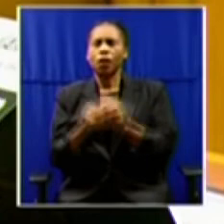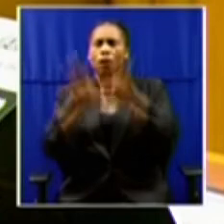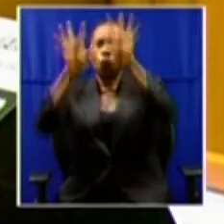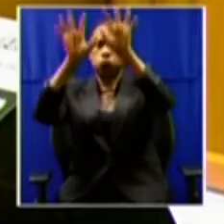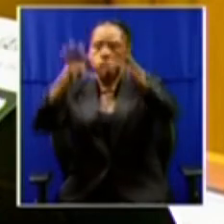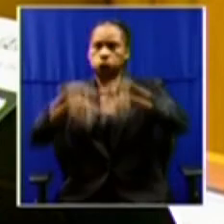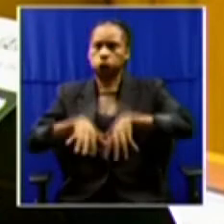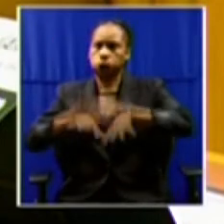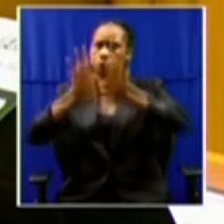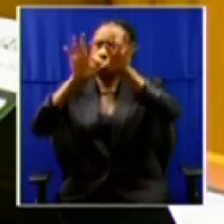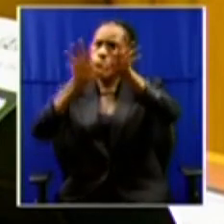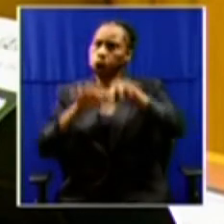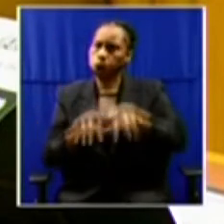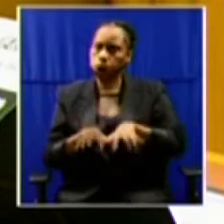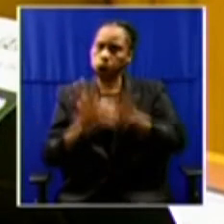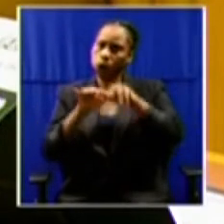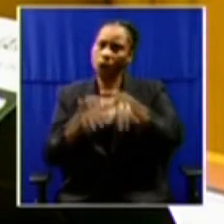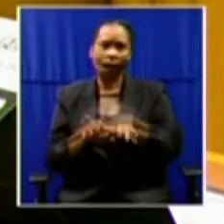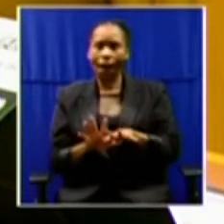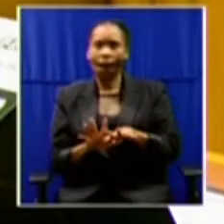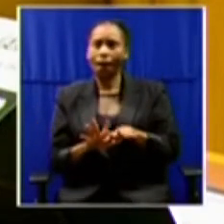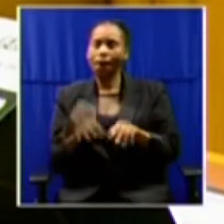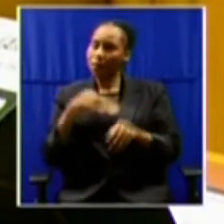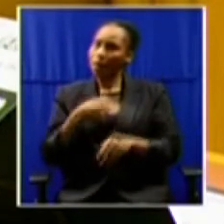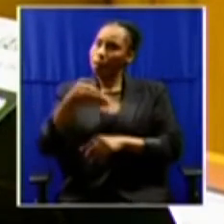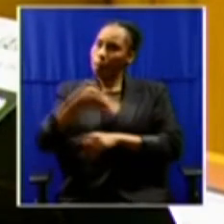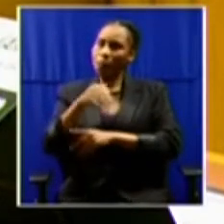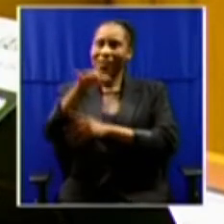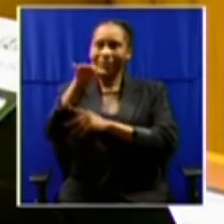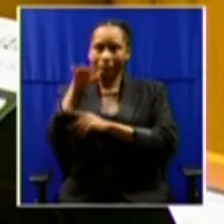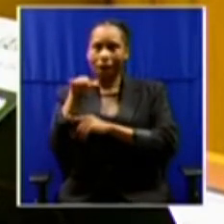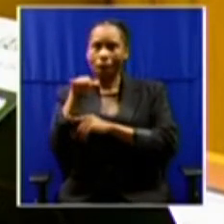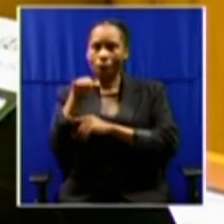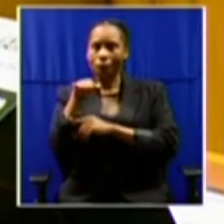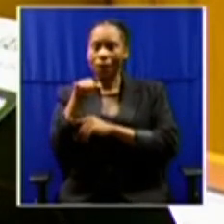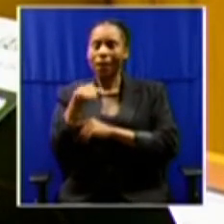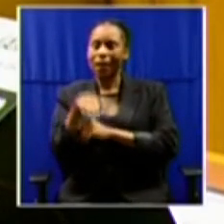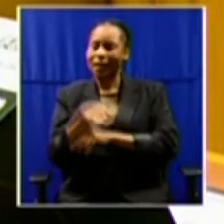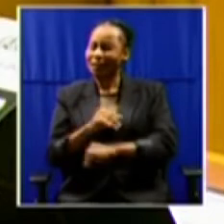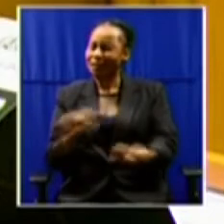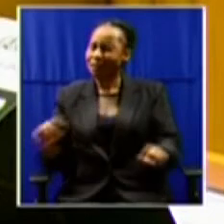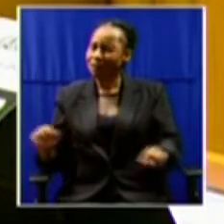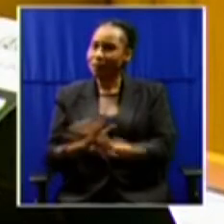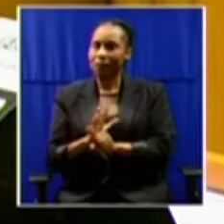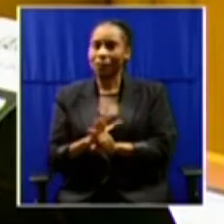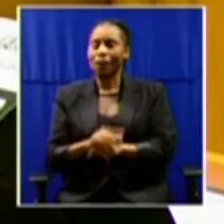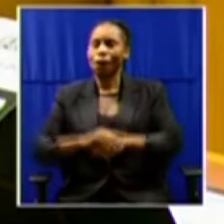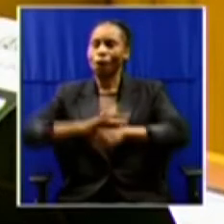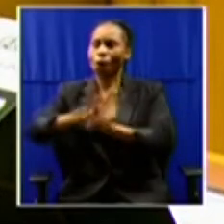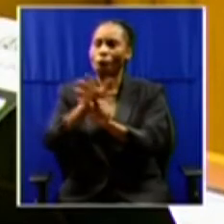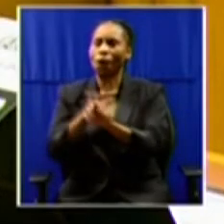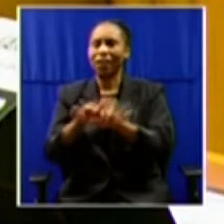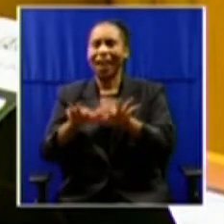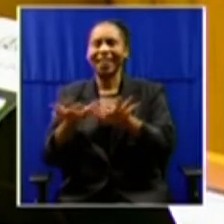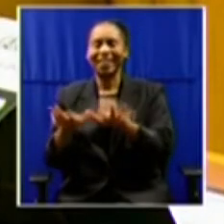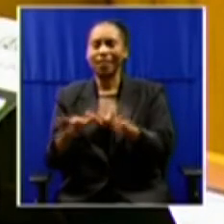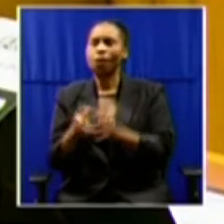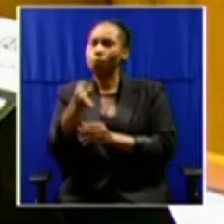I went to Zimbabwe, having recovered from COVID, to go and sort out some of